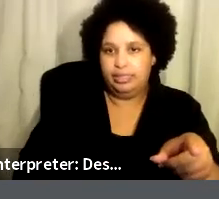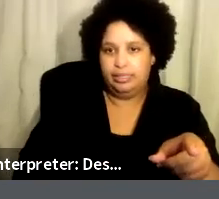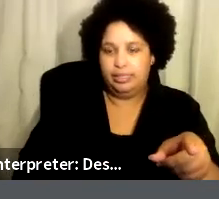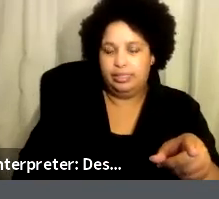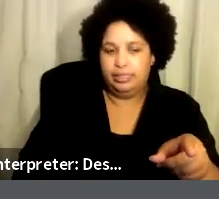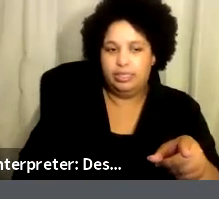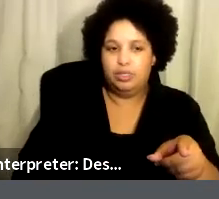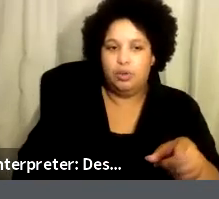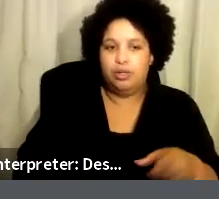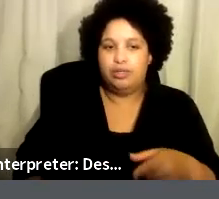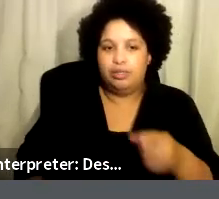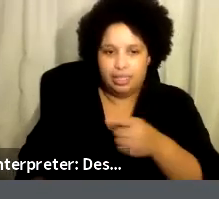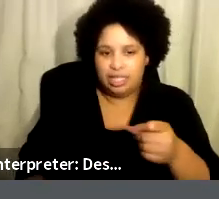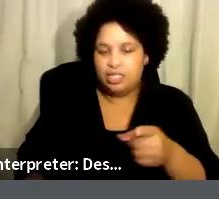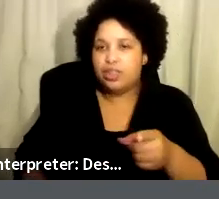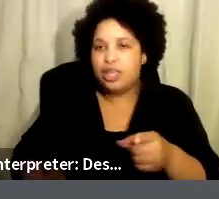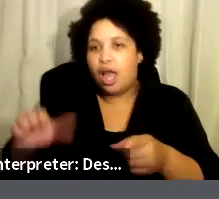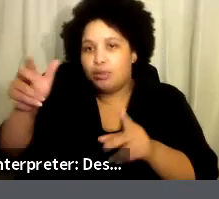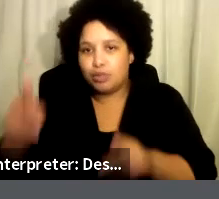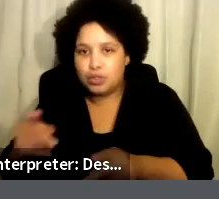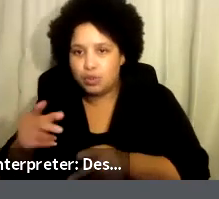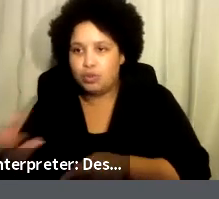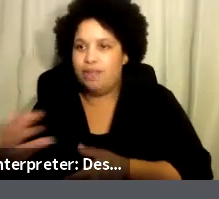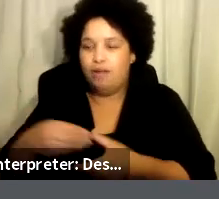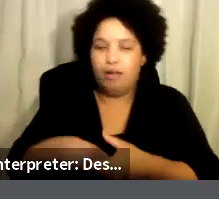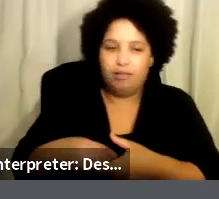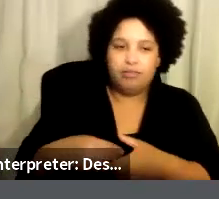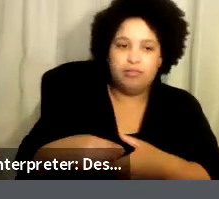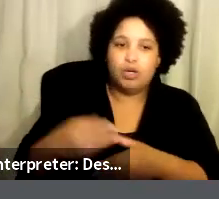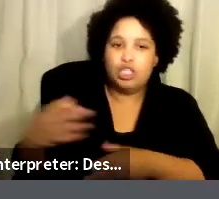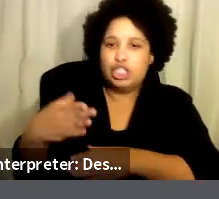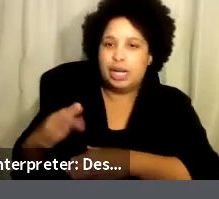So it's the third-party affidavit for sharing residence.